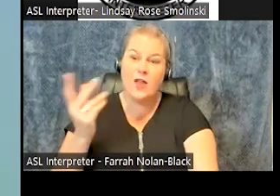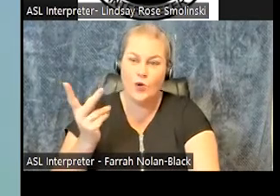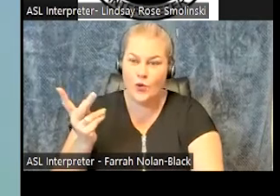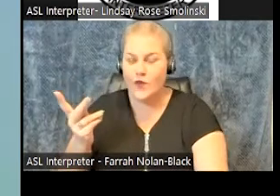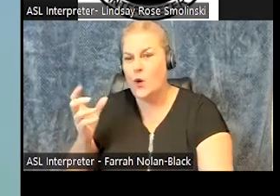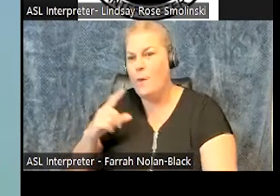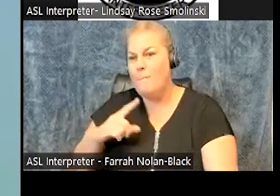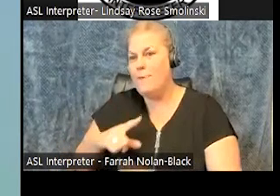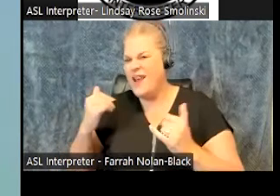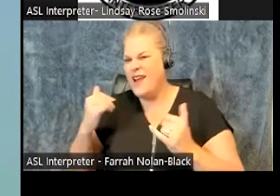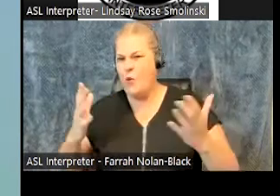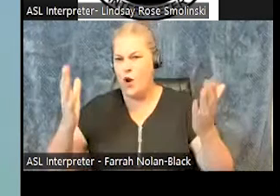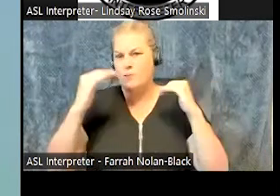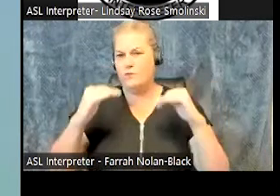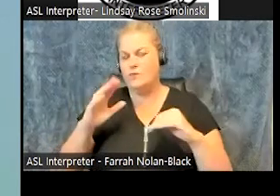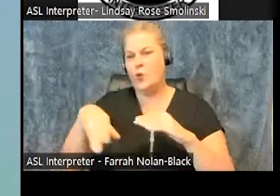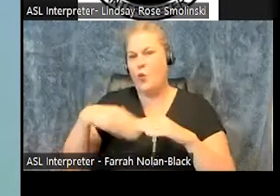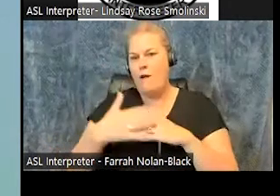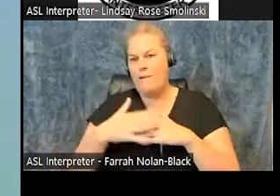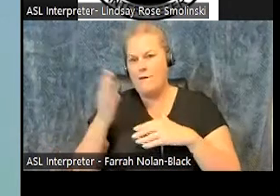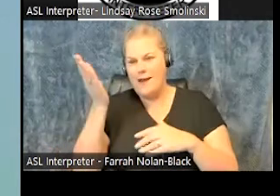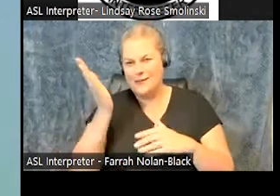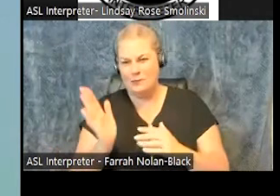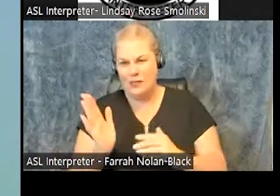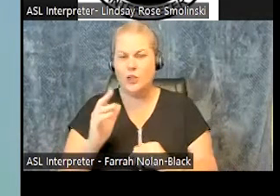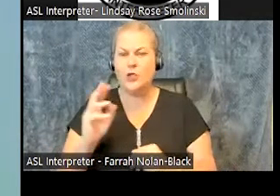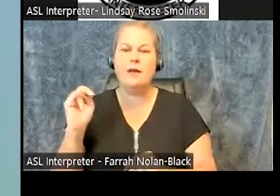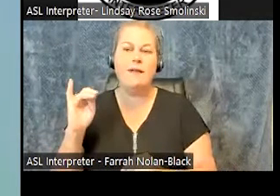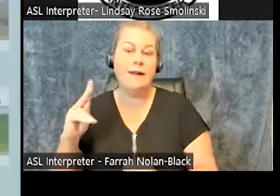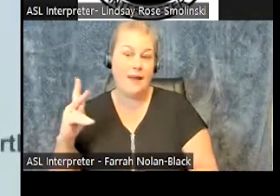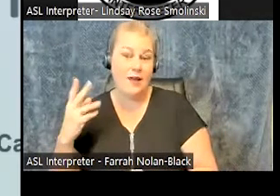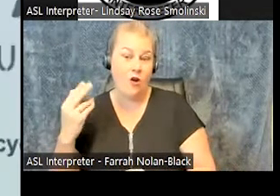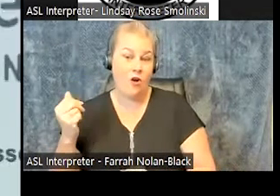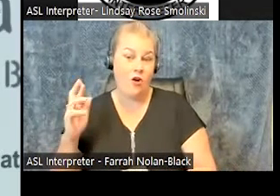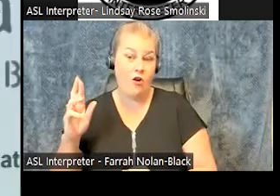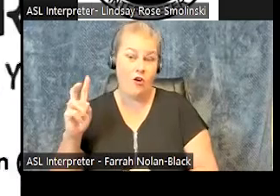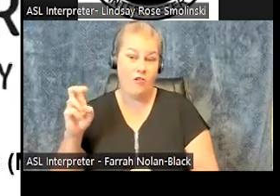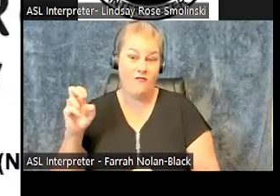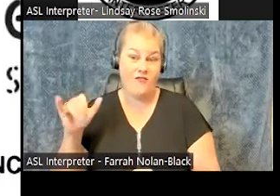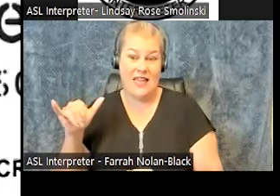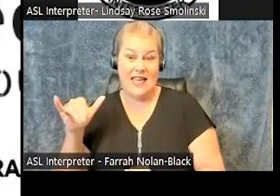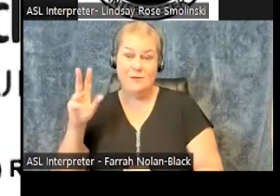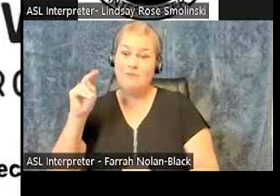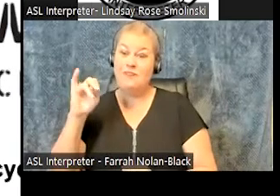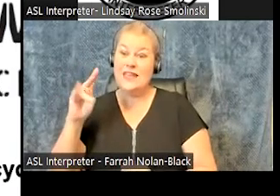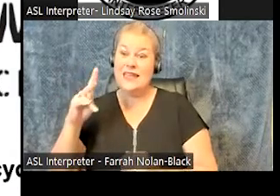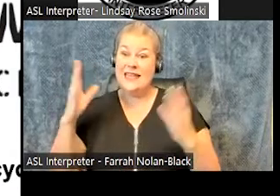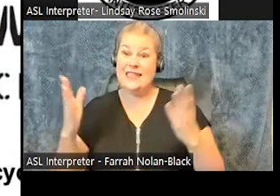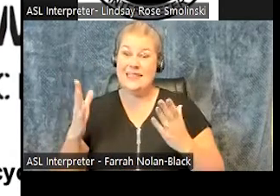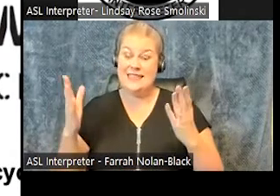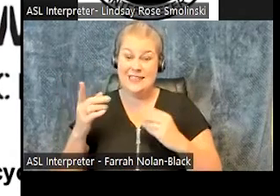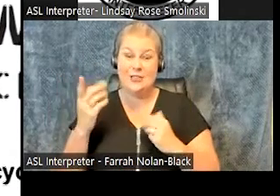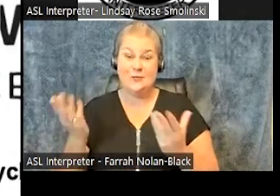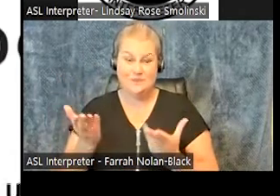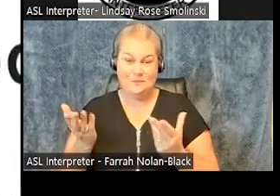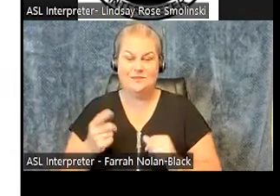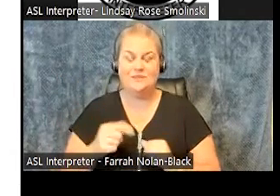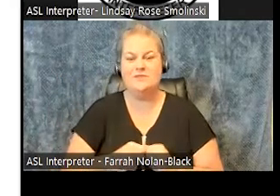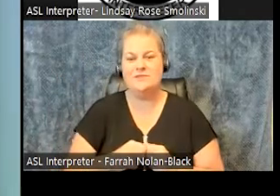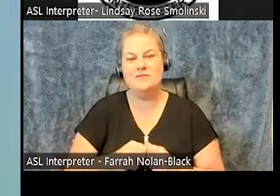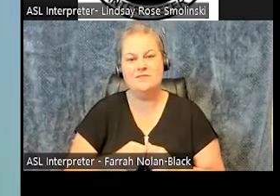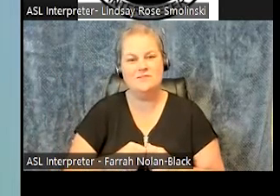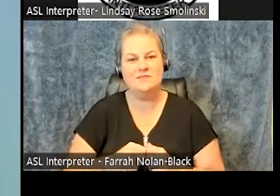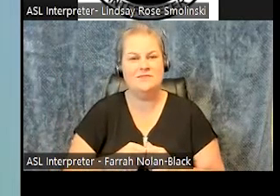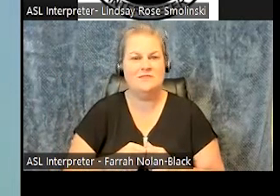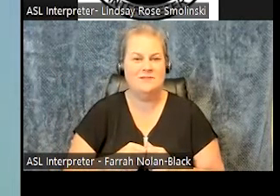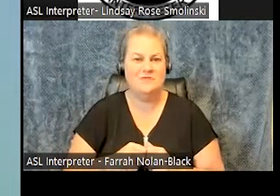but we will move on to our next speaker, Nick Harvey. Nick is here. Nick graduated from the College of Creative Studies at UC Santa